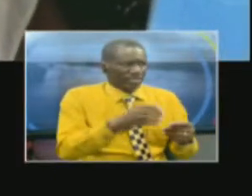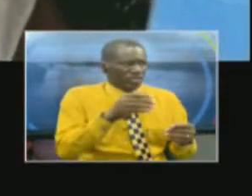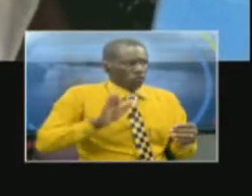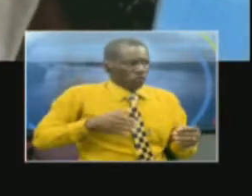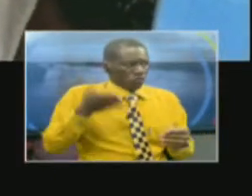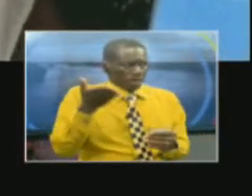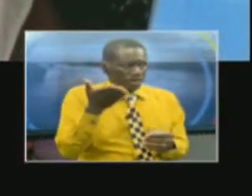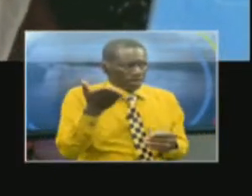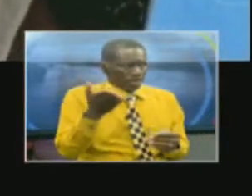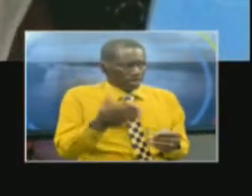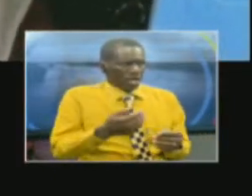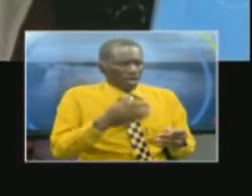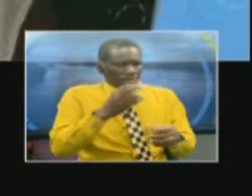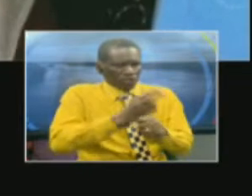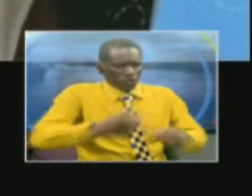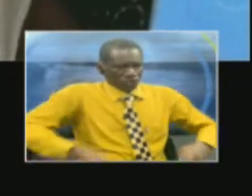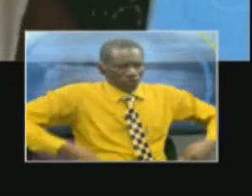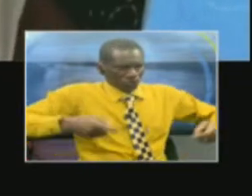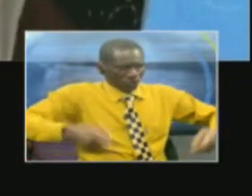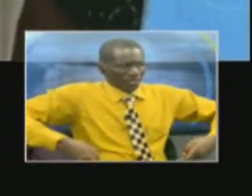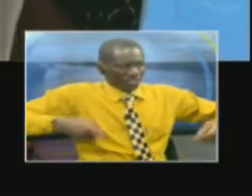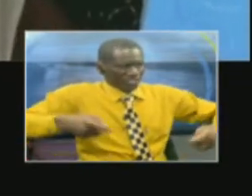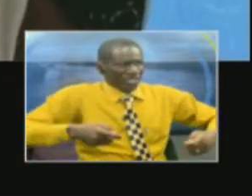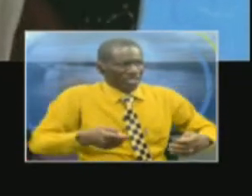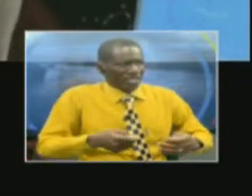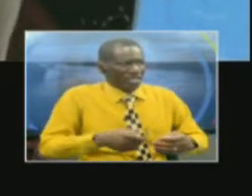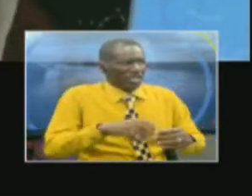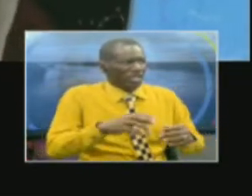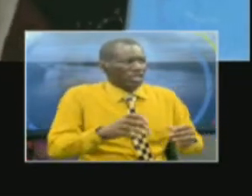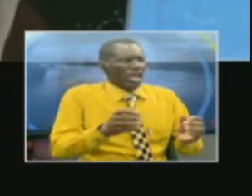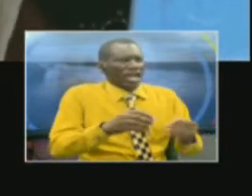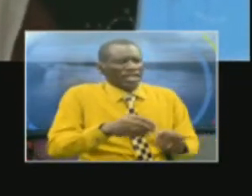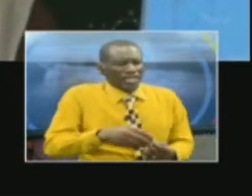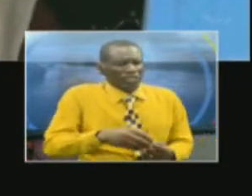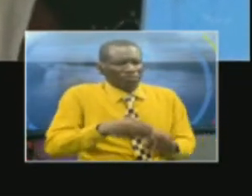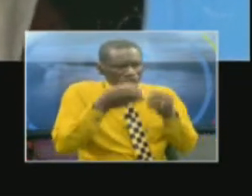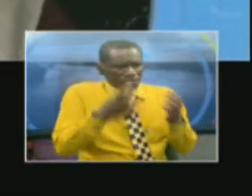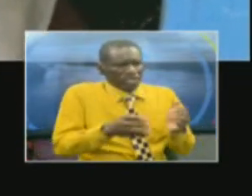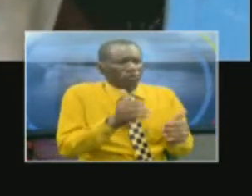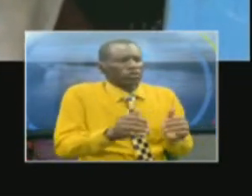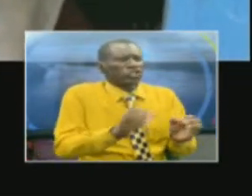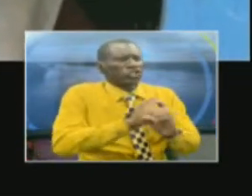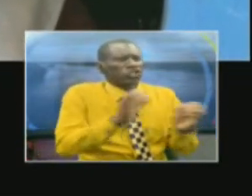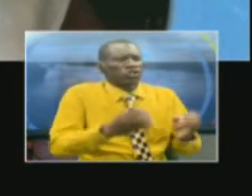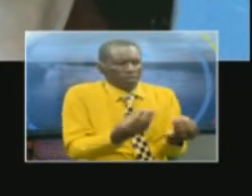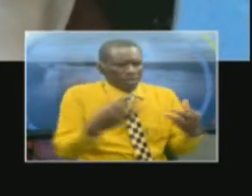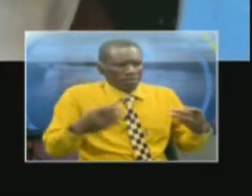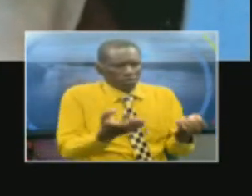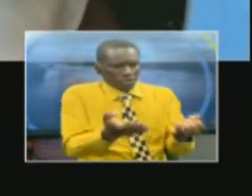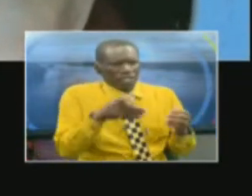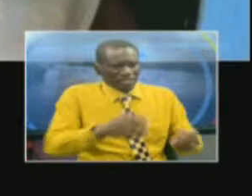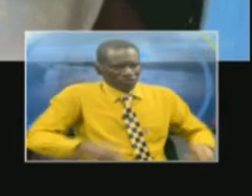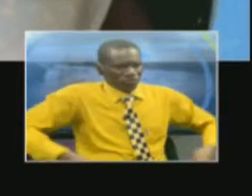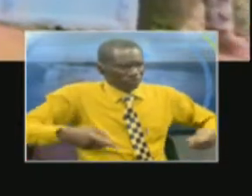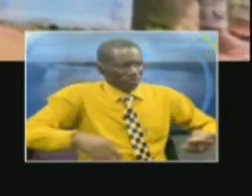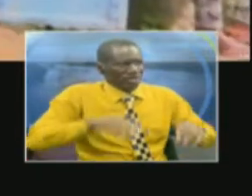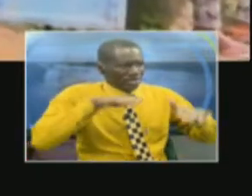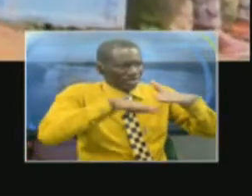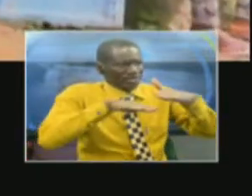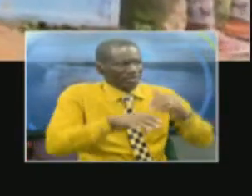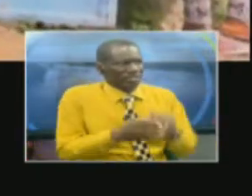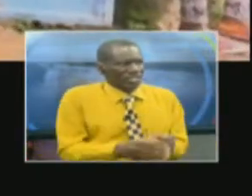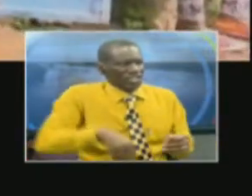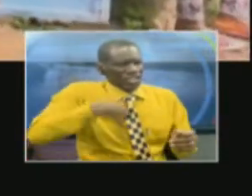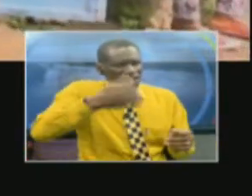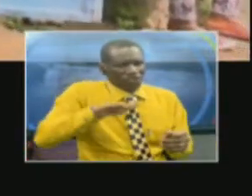Siokao has been on a wheelchair, a privilege not many people who need this assisted device can access.